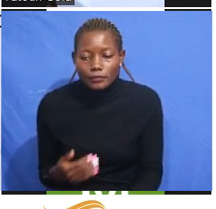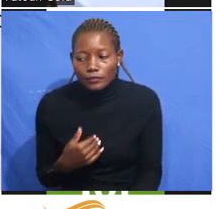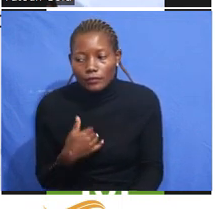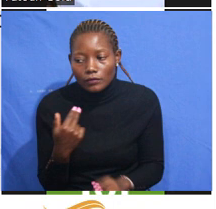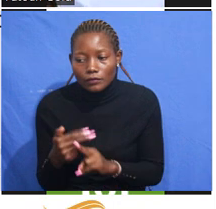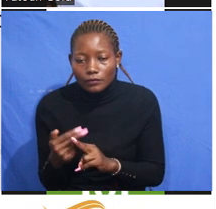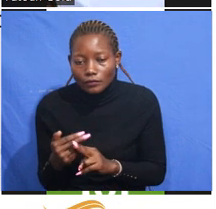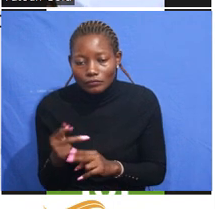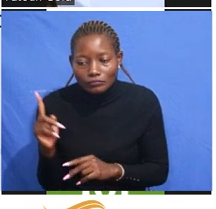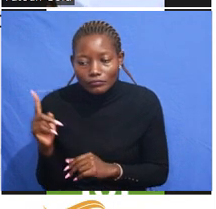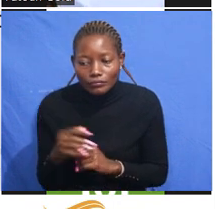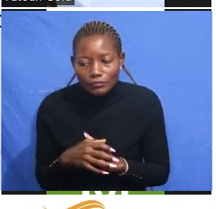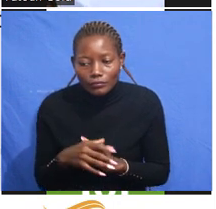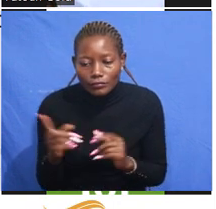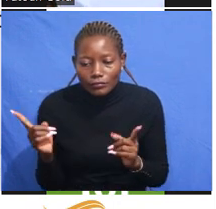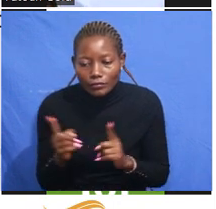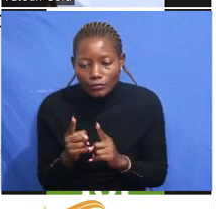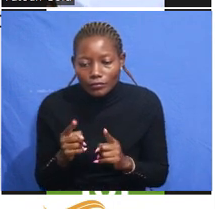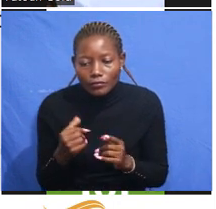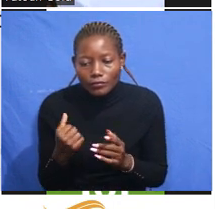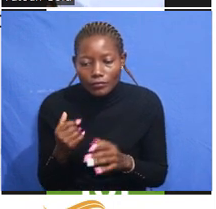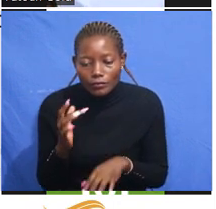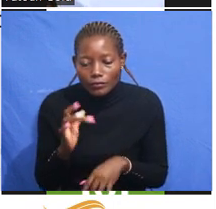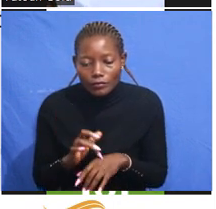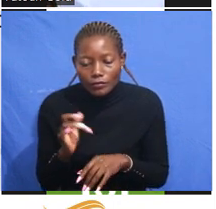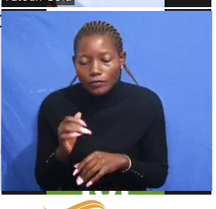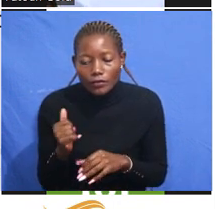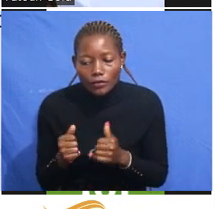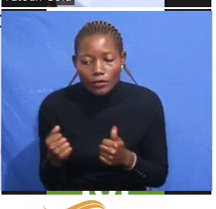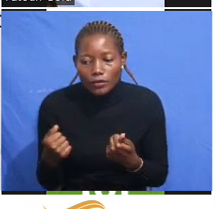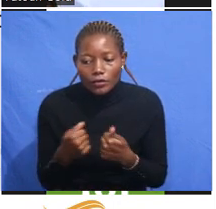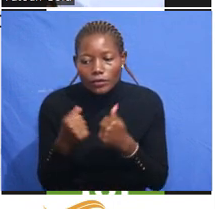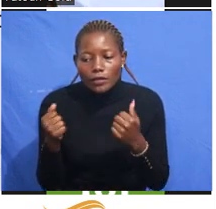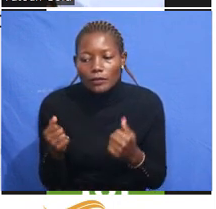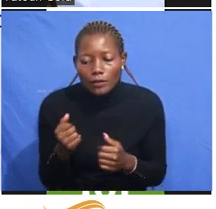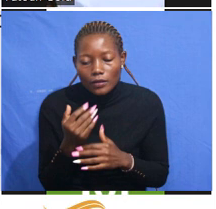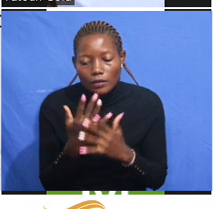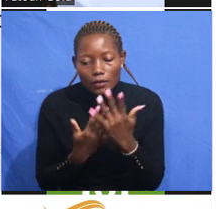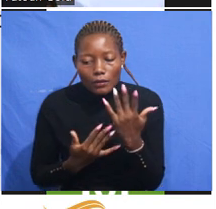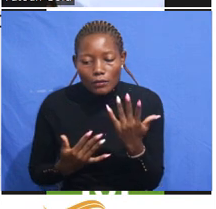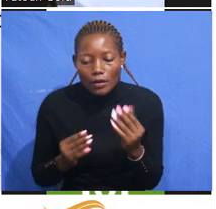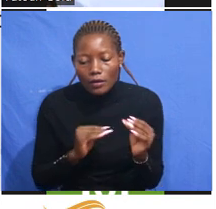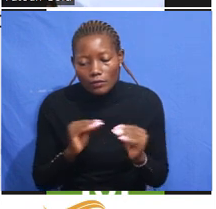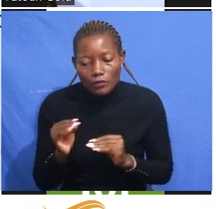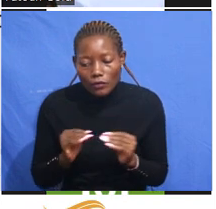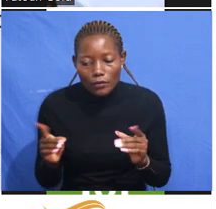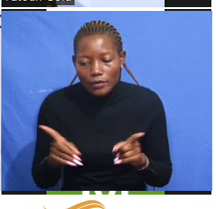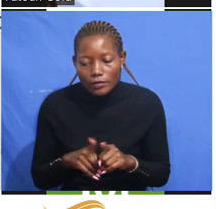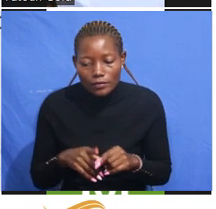there short-term effects that come in terms of the blood flow, in terms of muscle